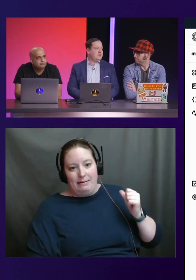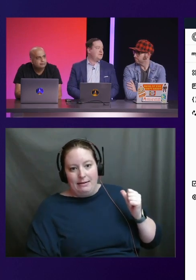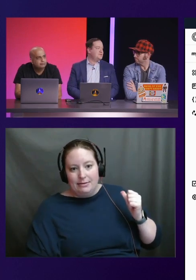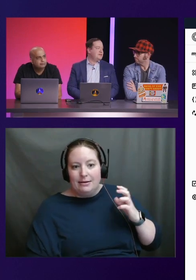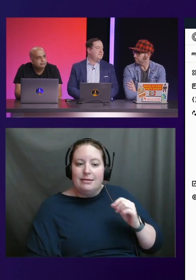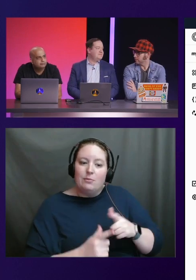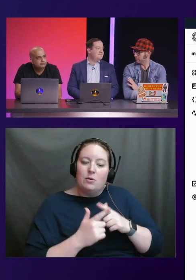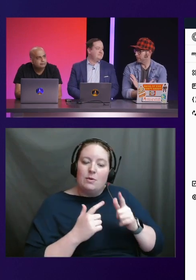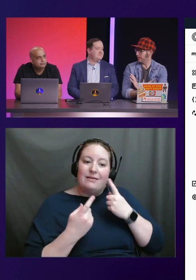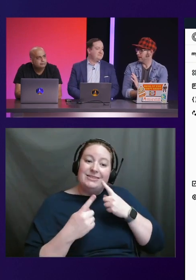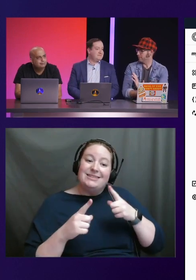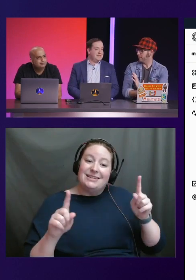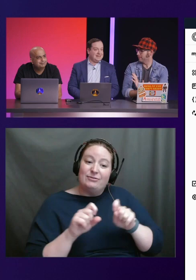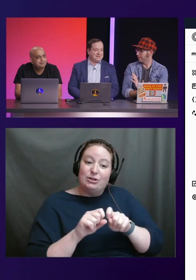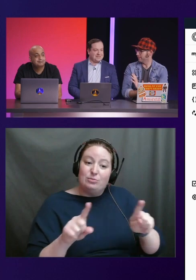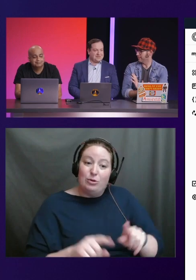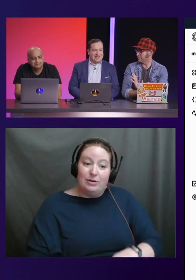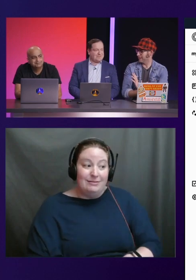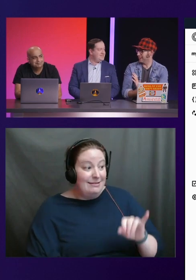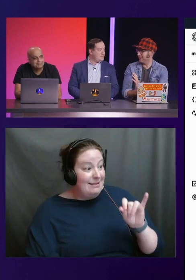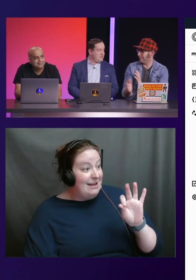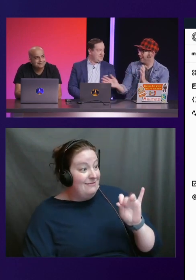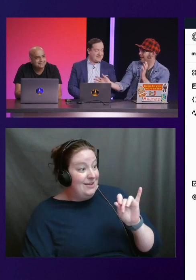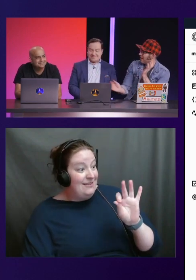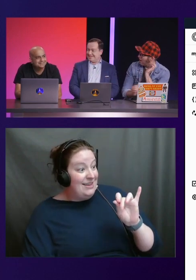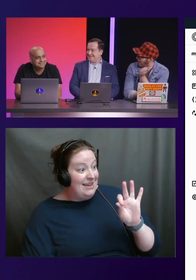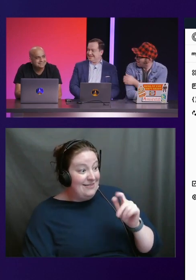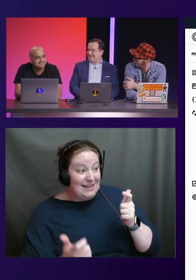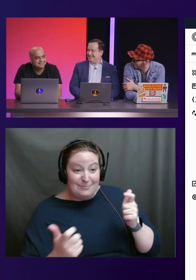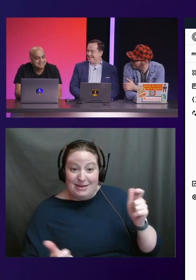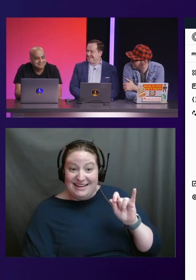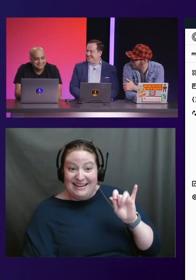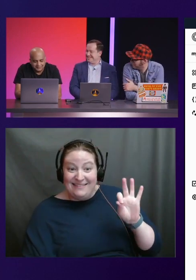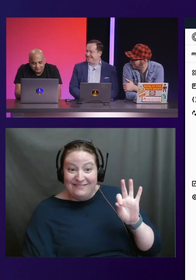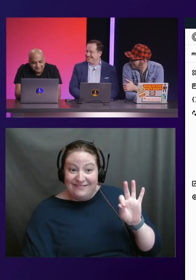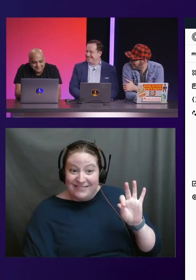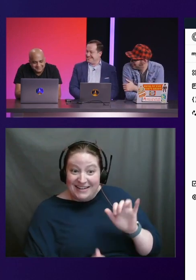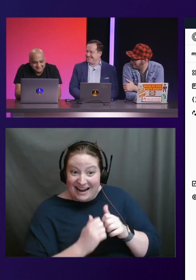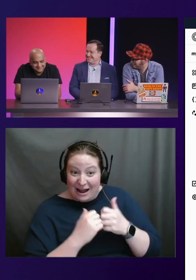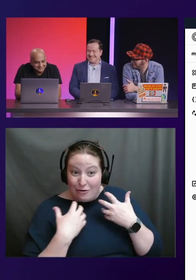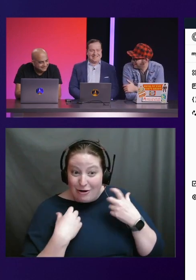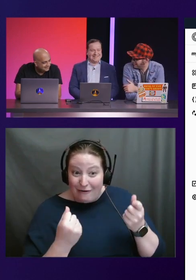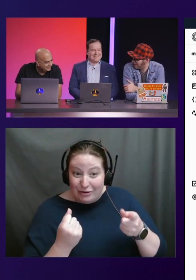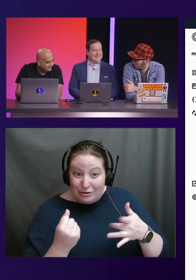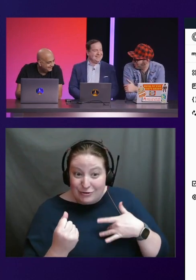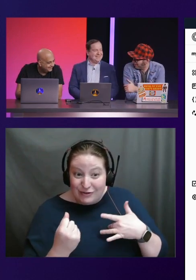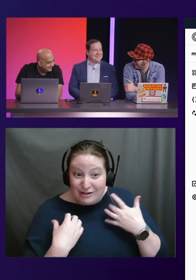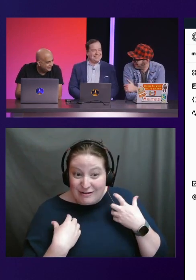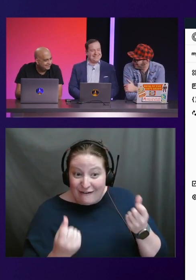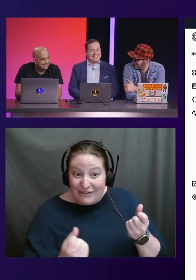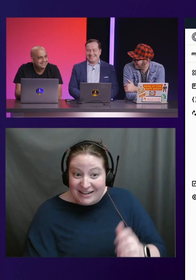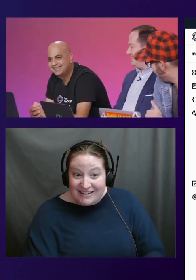deploy if all goes well. It's a big if. Yeah, well, let's see what It's a big happens. if. Should we see what happens? How confident do you feel We'll see. as the